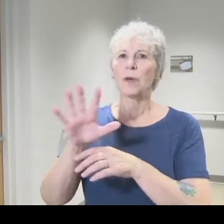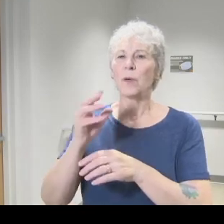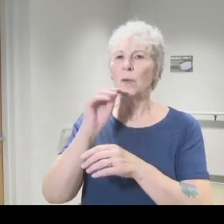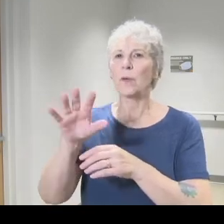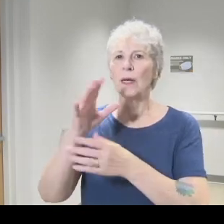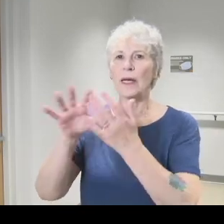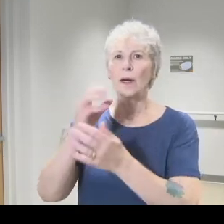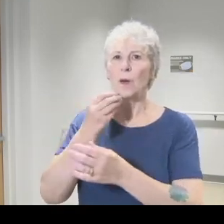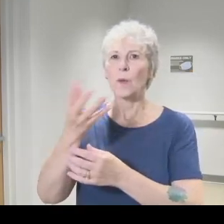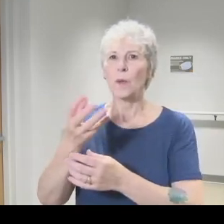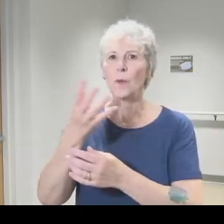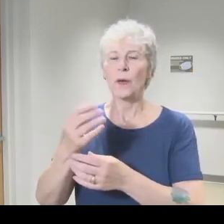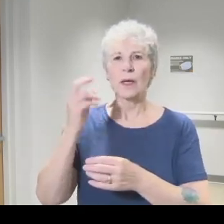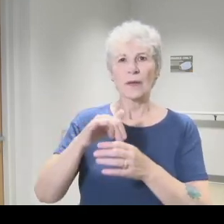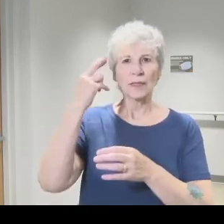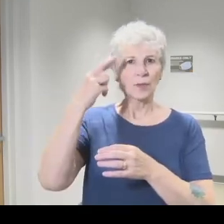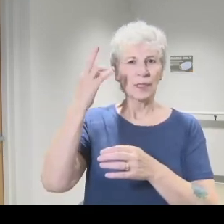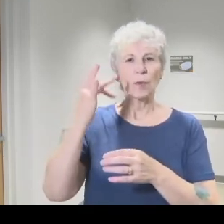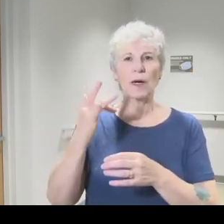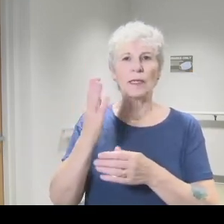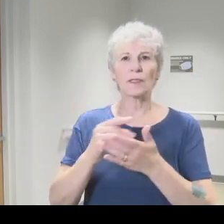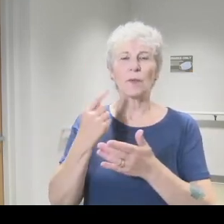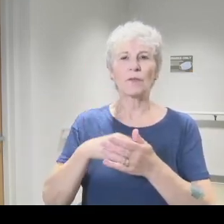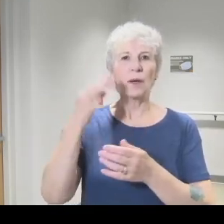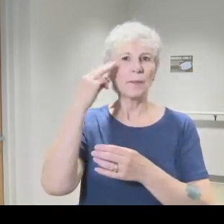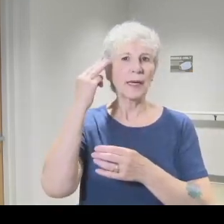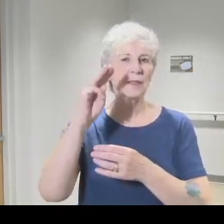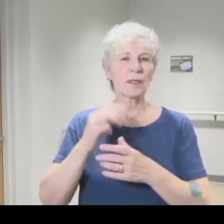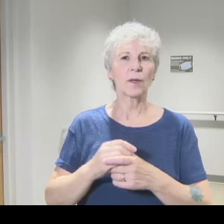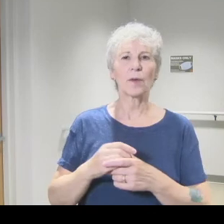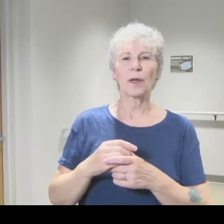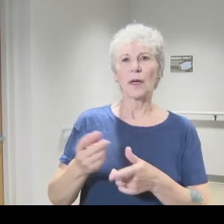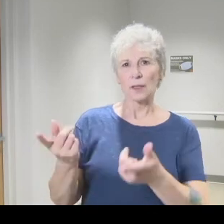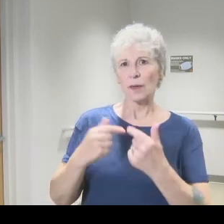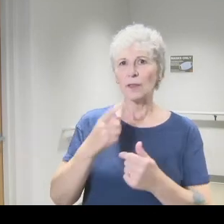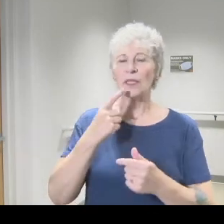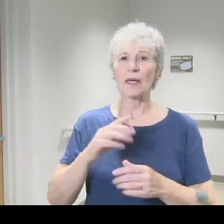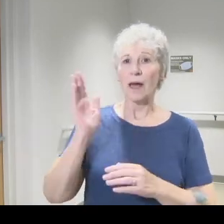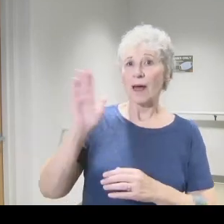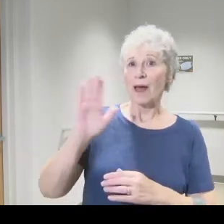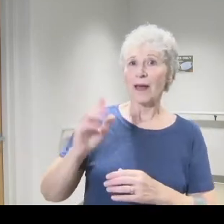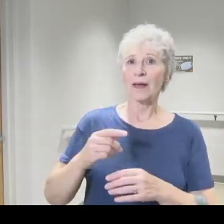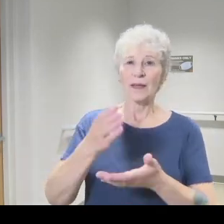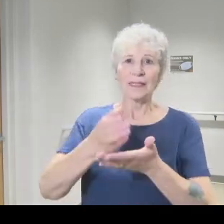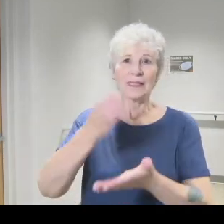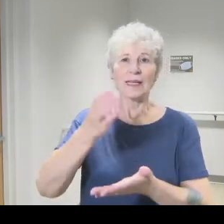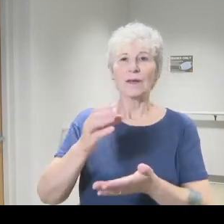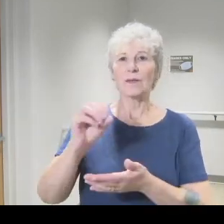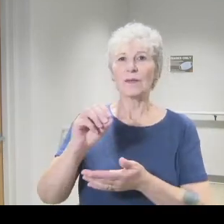things. This is the reason, like, you might hear someone from Mexico with an accent come in, and you say, hey, there's a can of Coke, and he